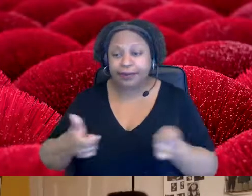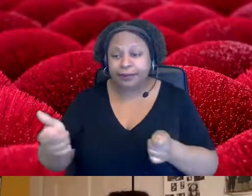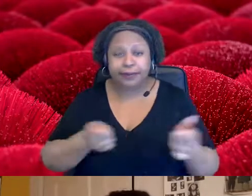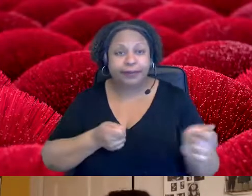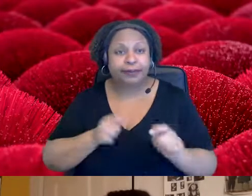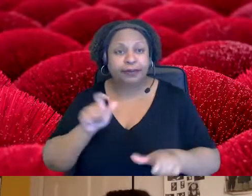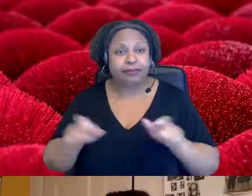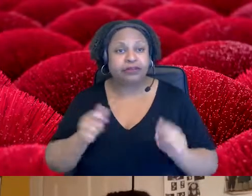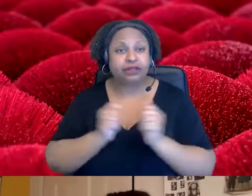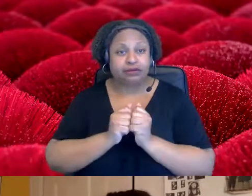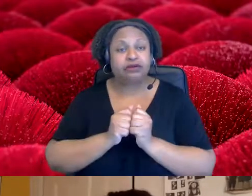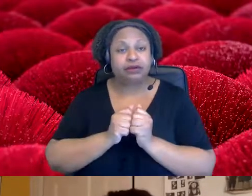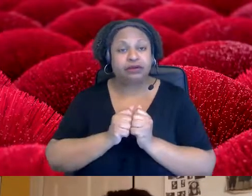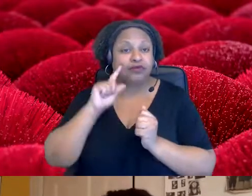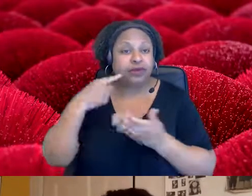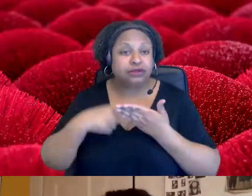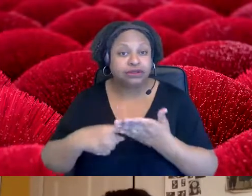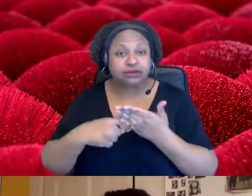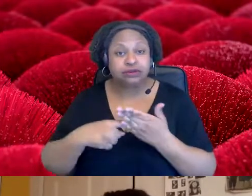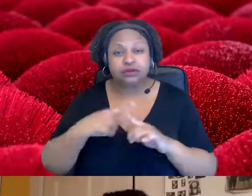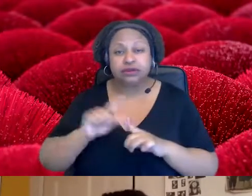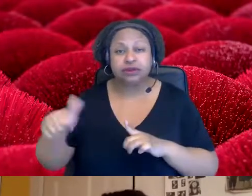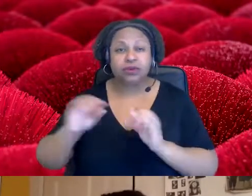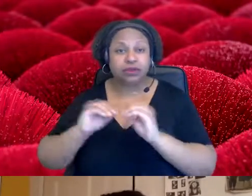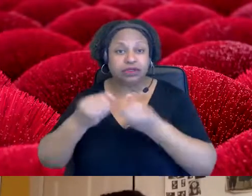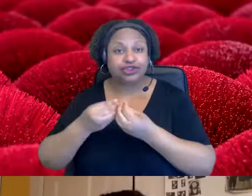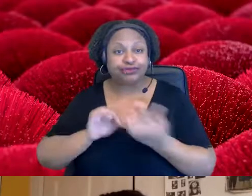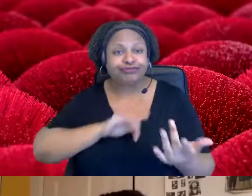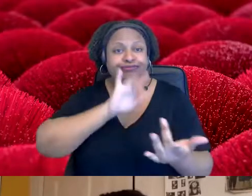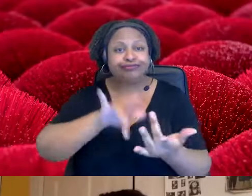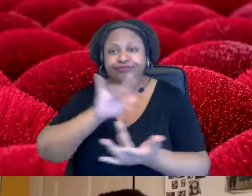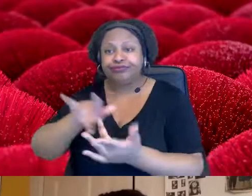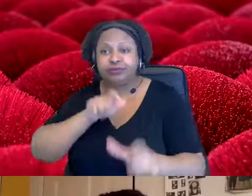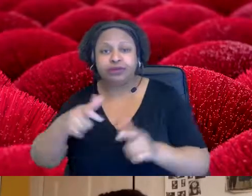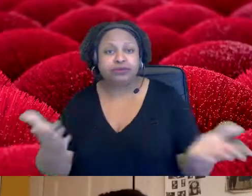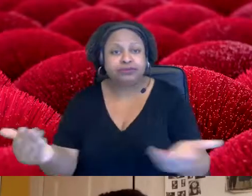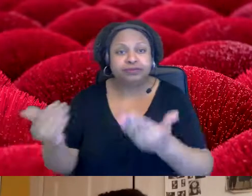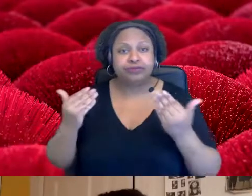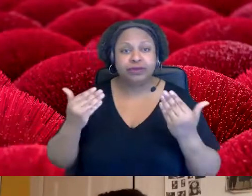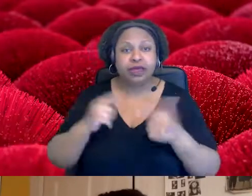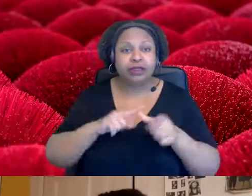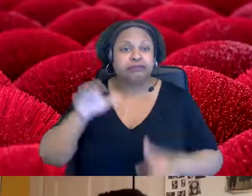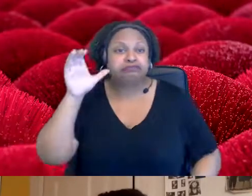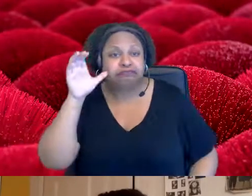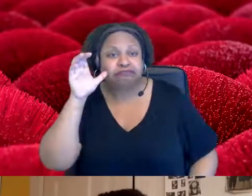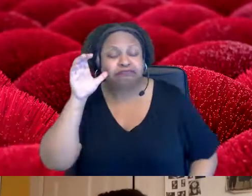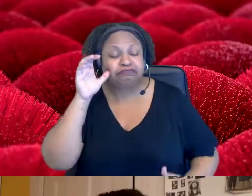organizations that have done that to reach out and to listen. I think listening is high on the list.